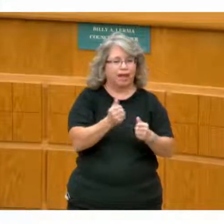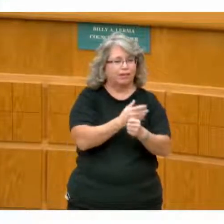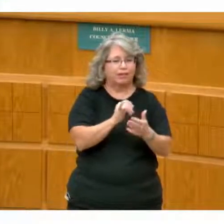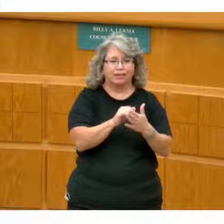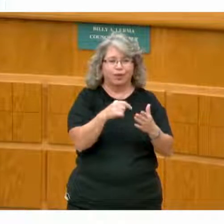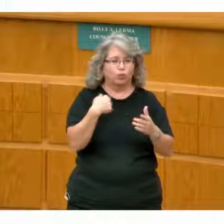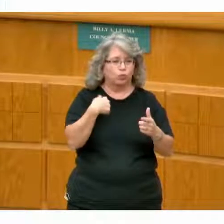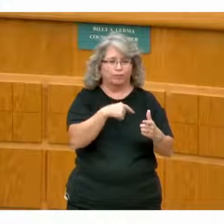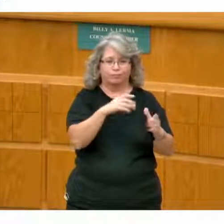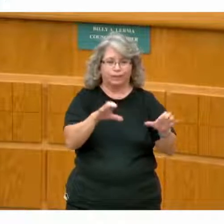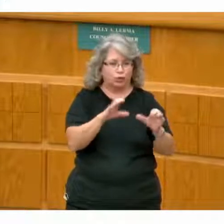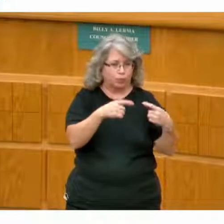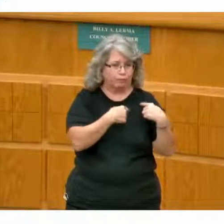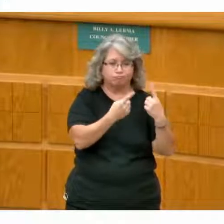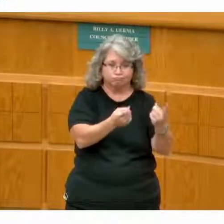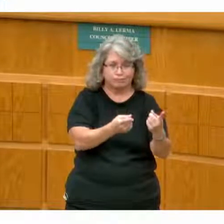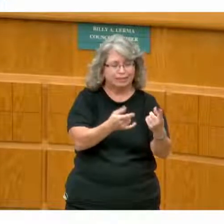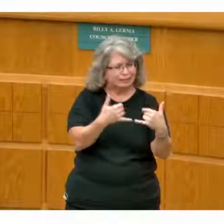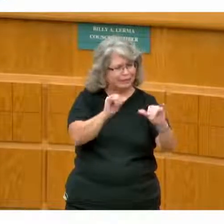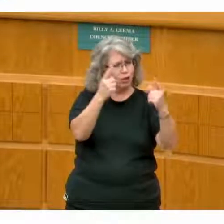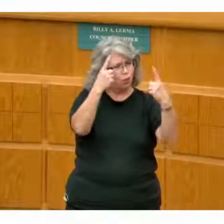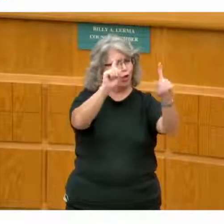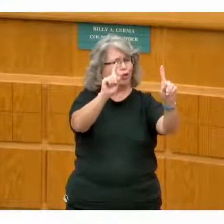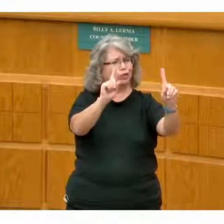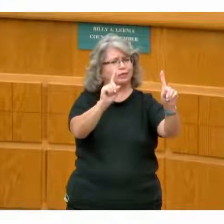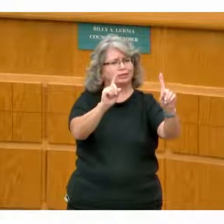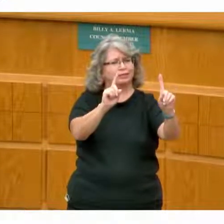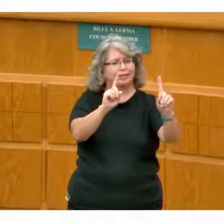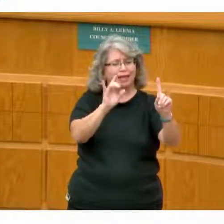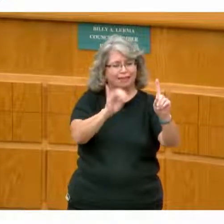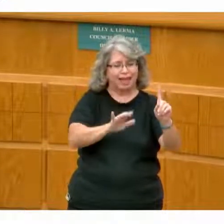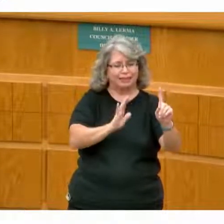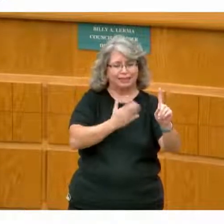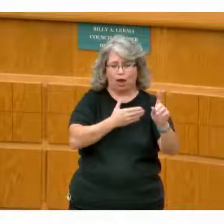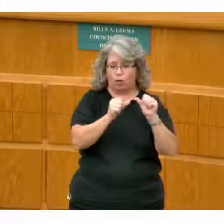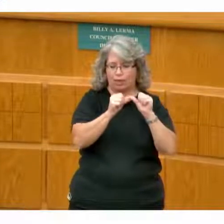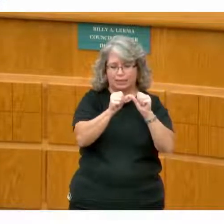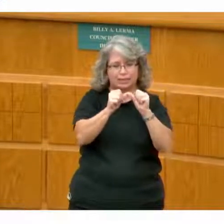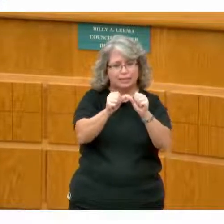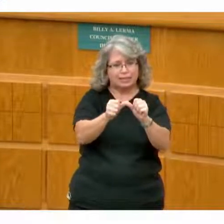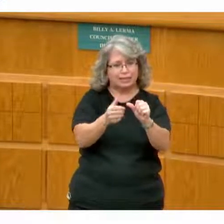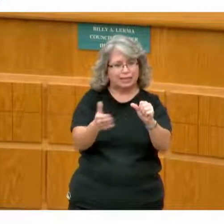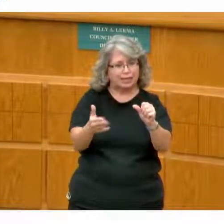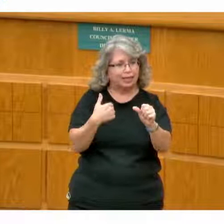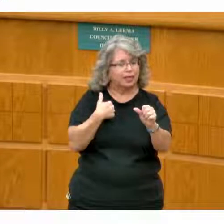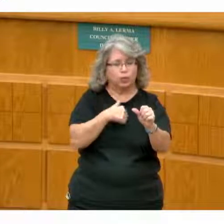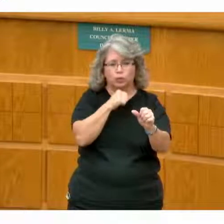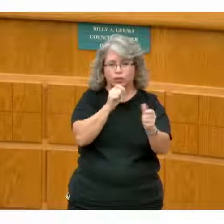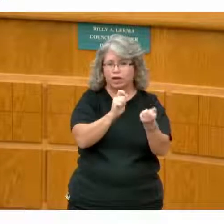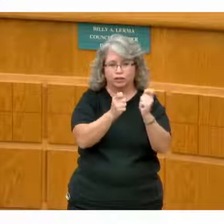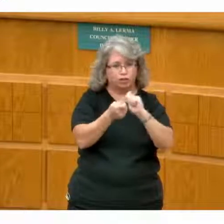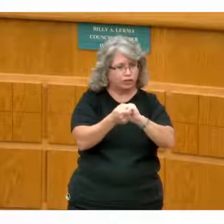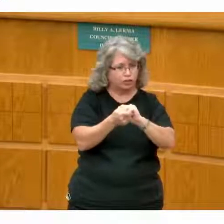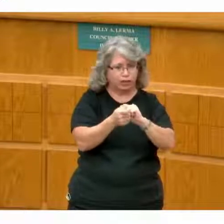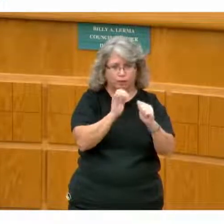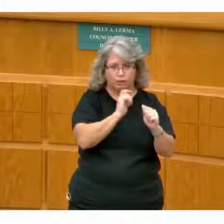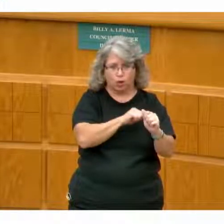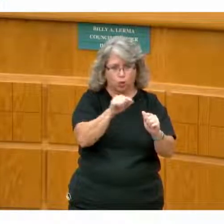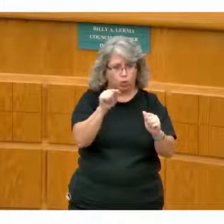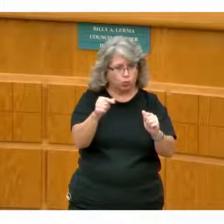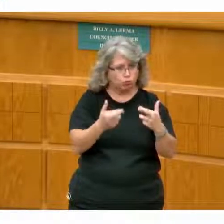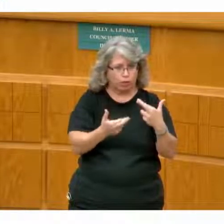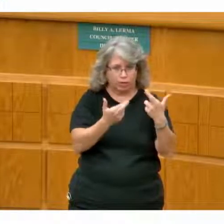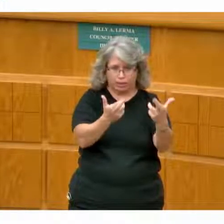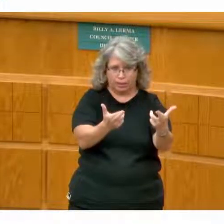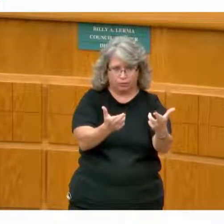COVID, it still works. And that's the consistent thing here. We're not changing our recommendations on how to combat